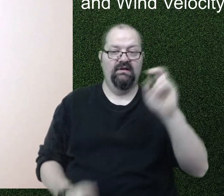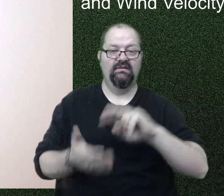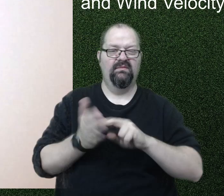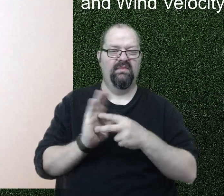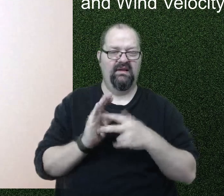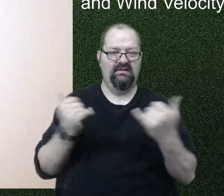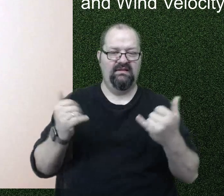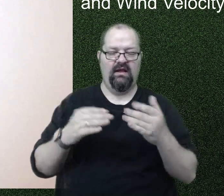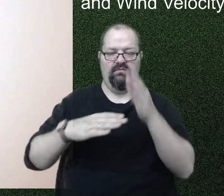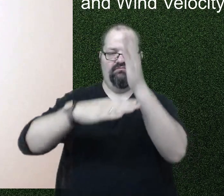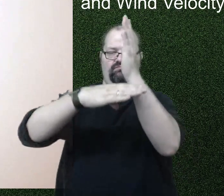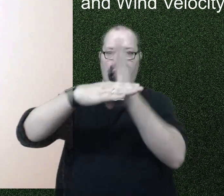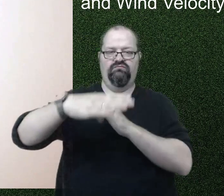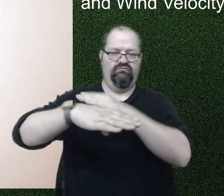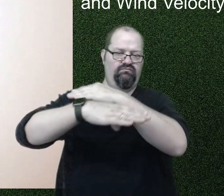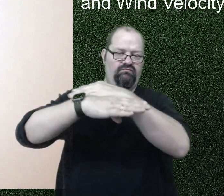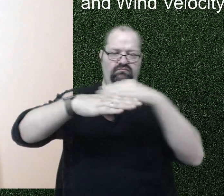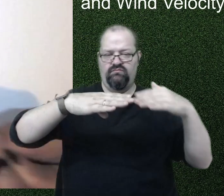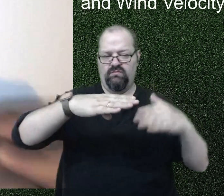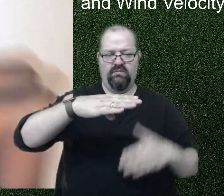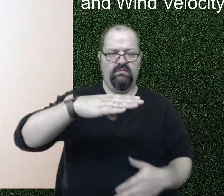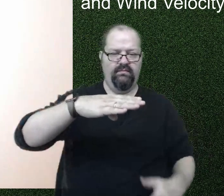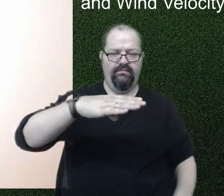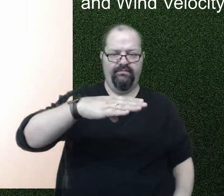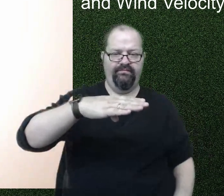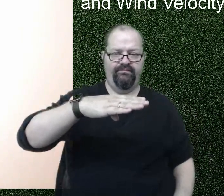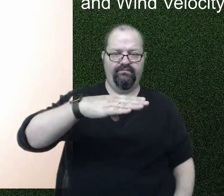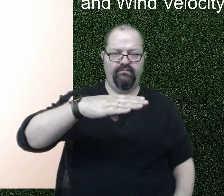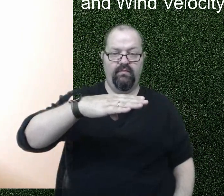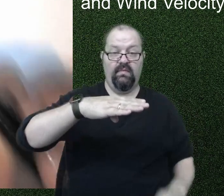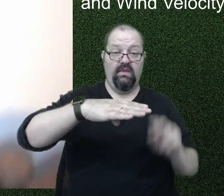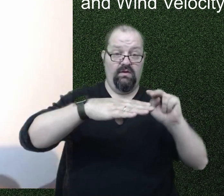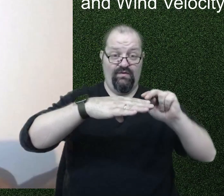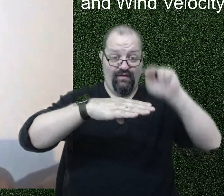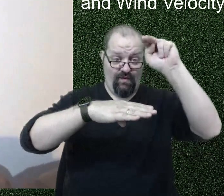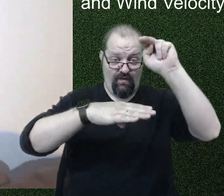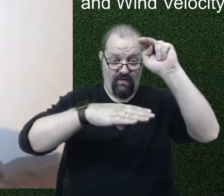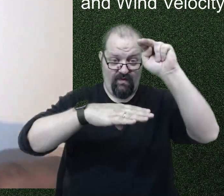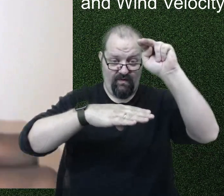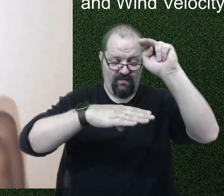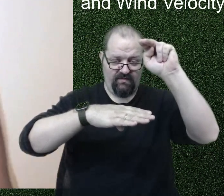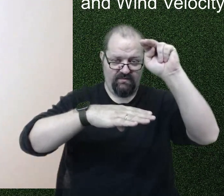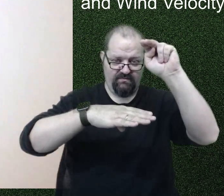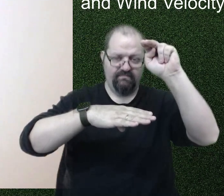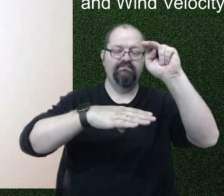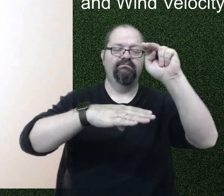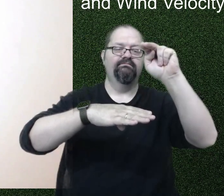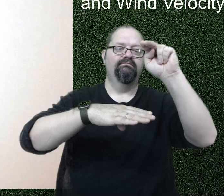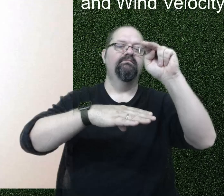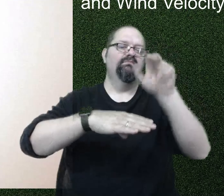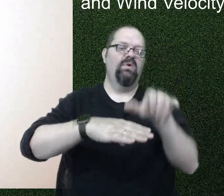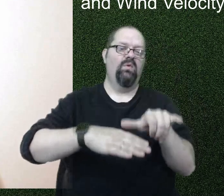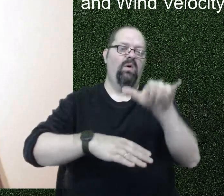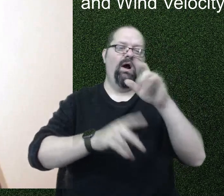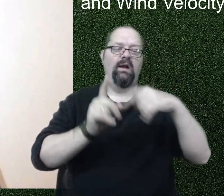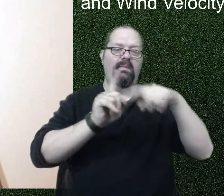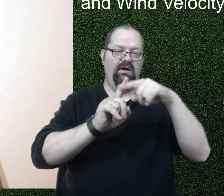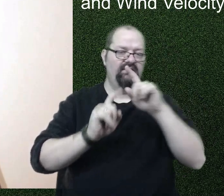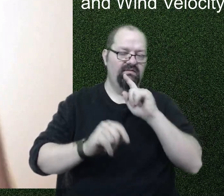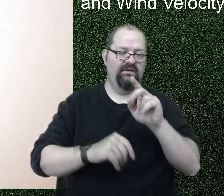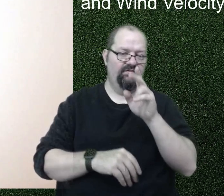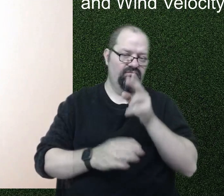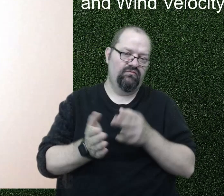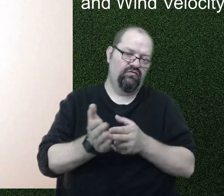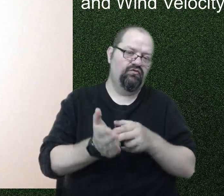this over here, the positive y-axis is true north. This is west, this